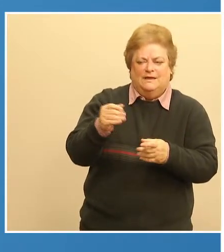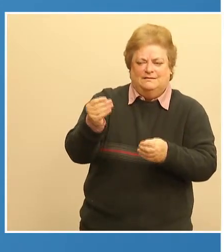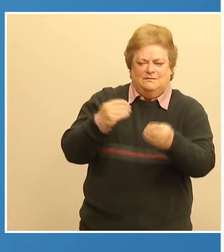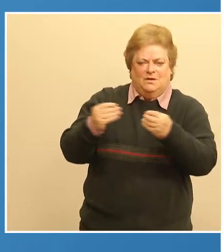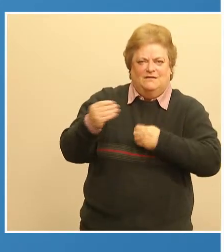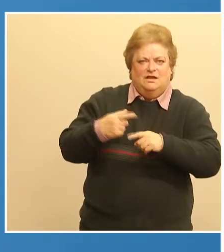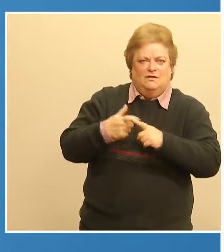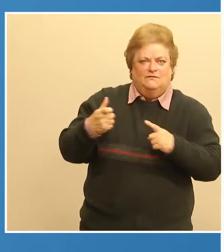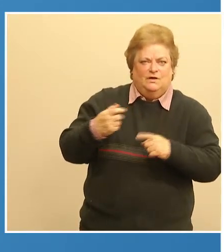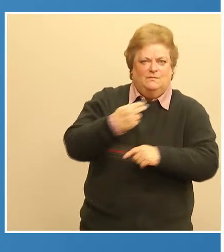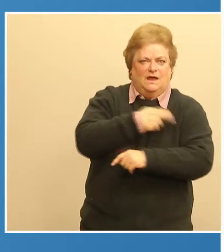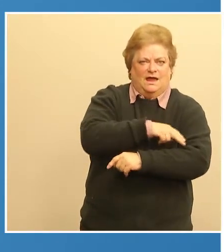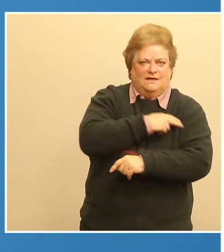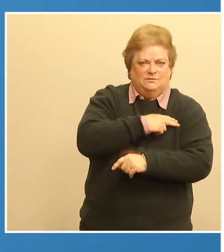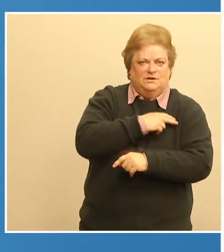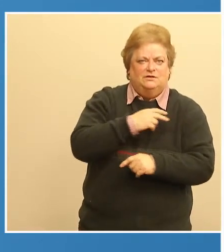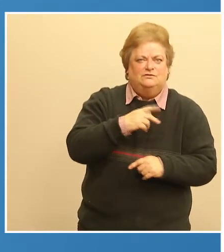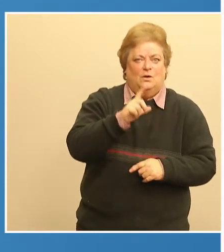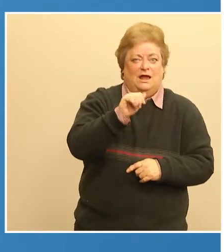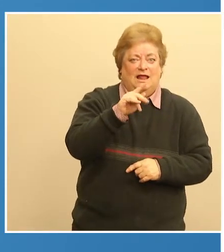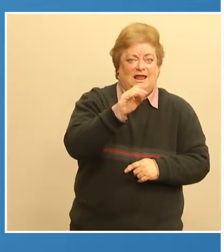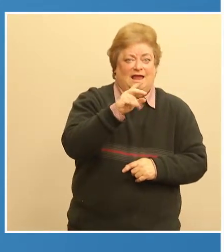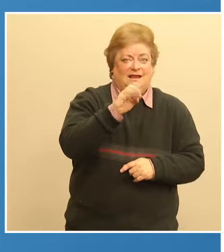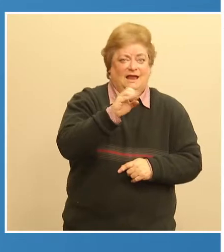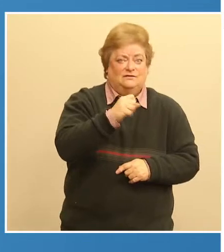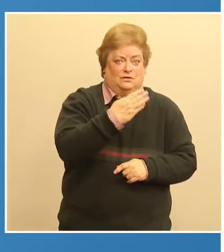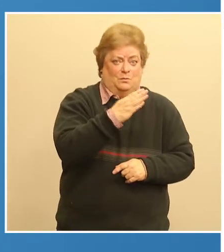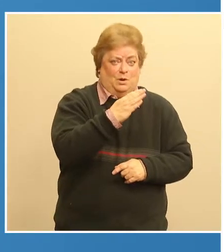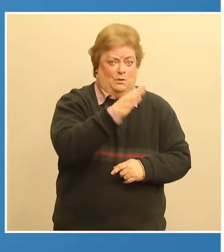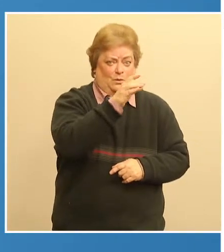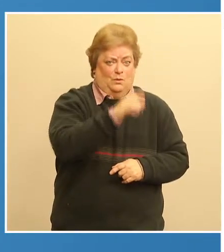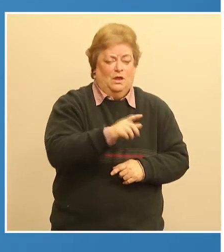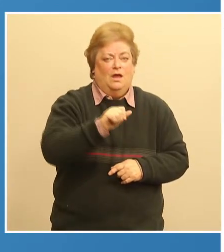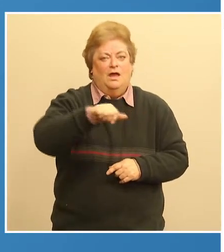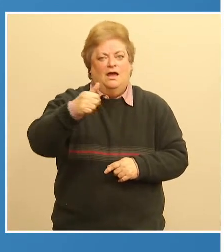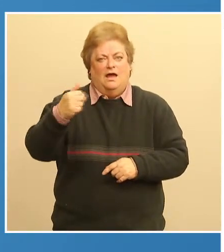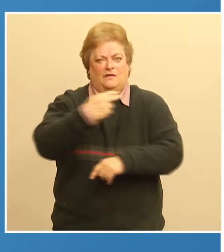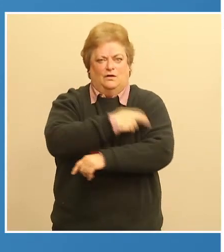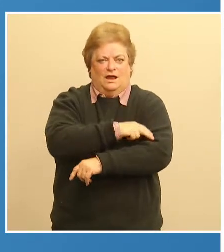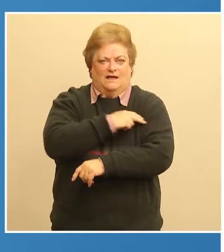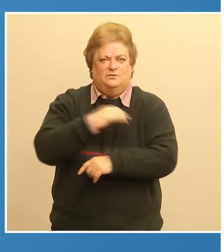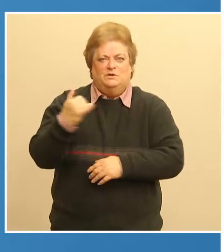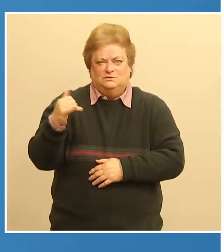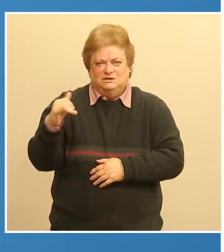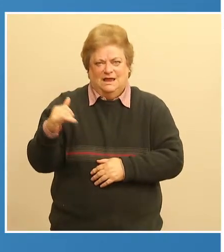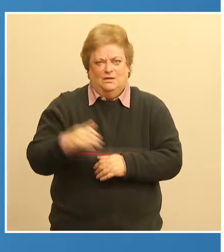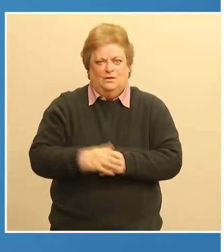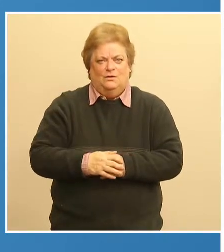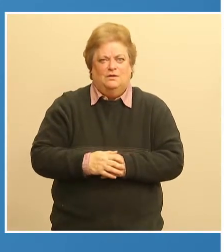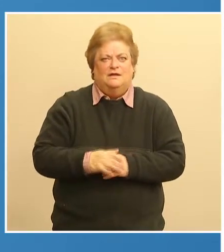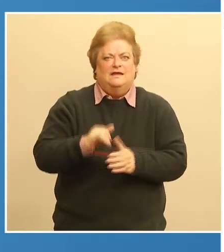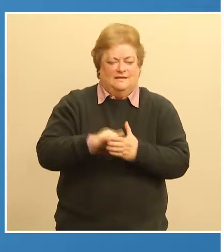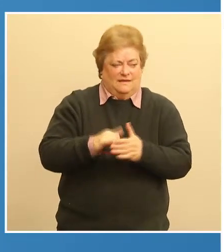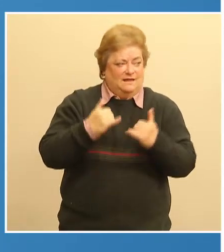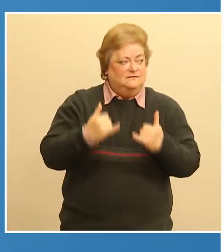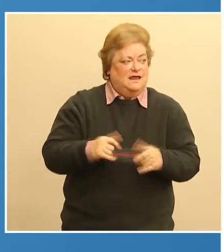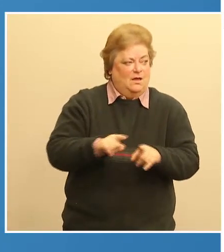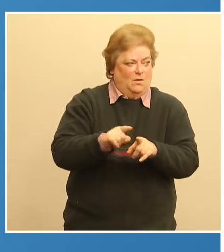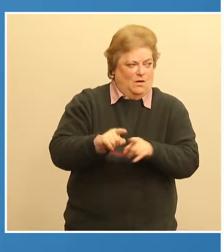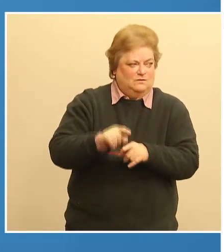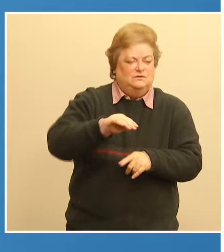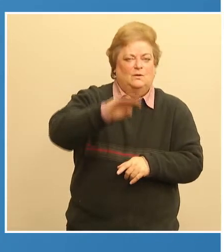showing Lancaster County residents in blue and all hospitalizations in yellow. Like cases, this is leveled off as